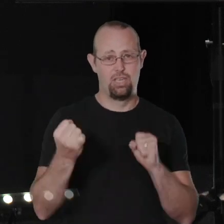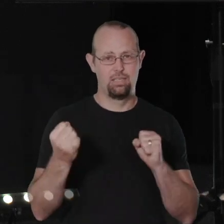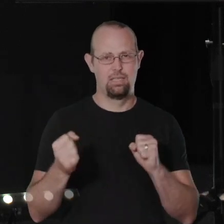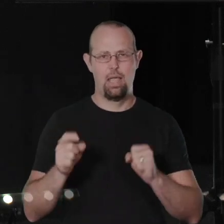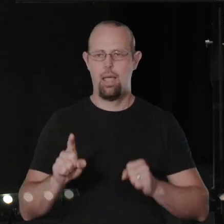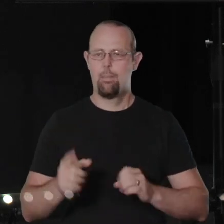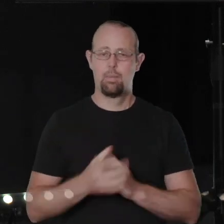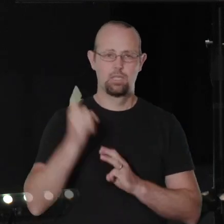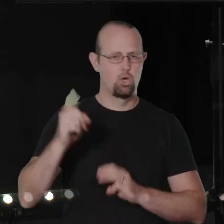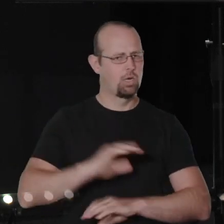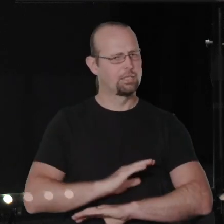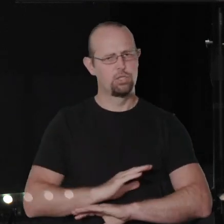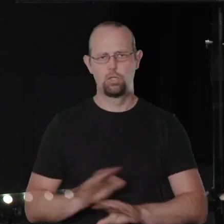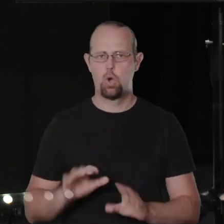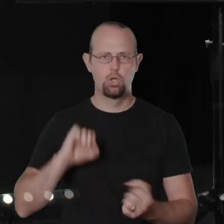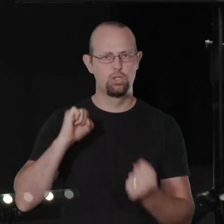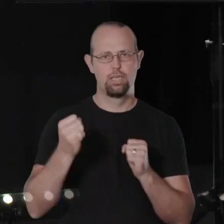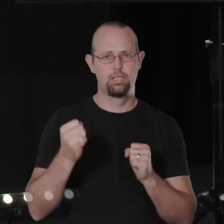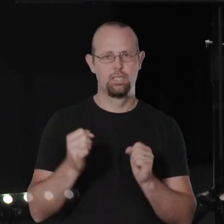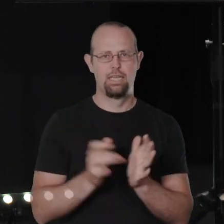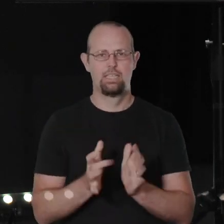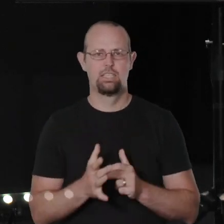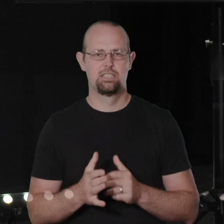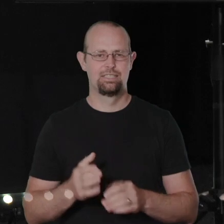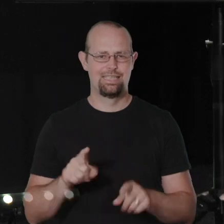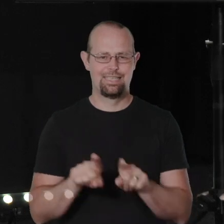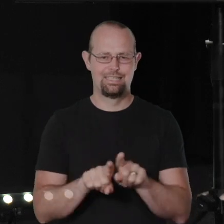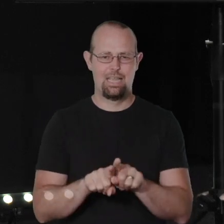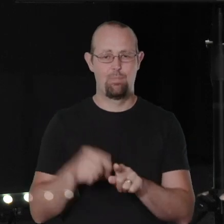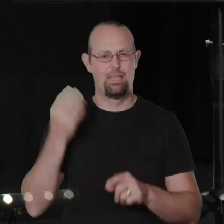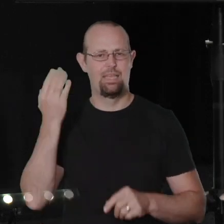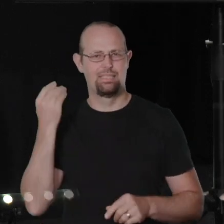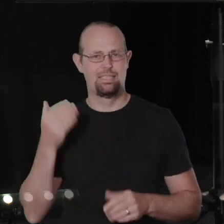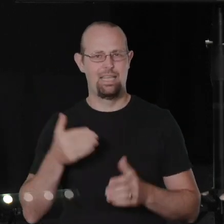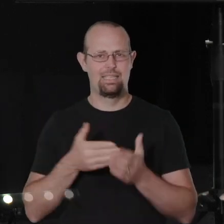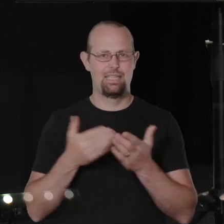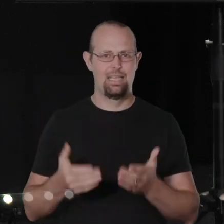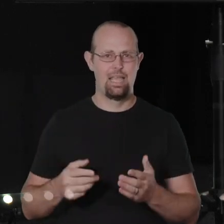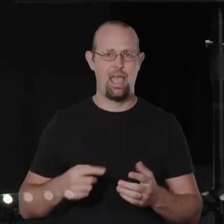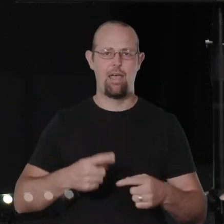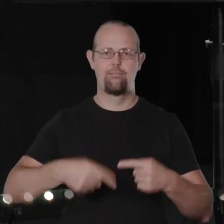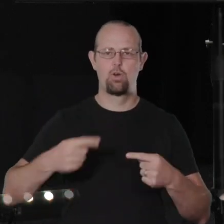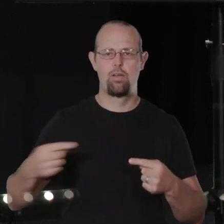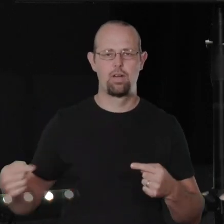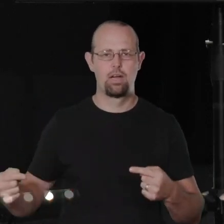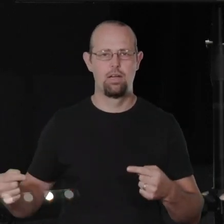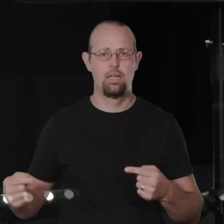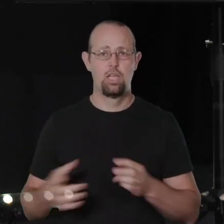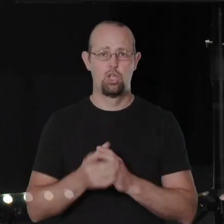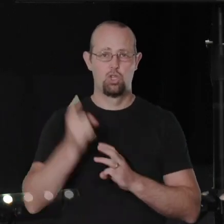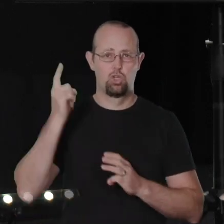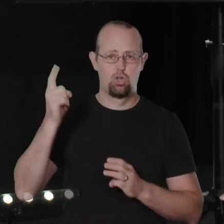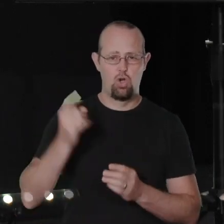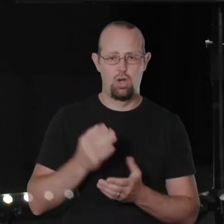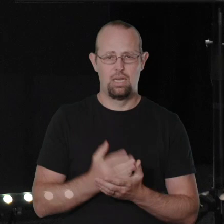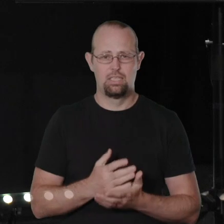has not changed. Jesus Christ is the same yesterday, today, and forever. God is our refuge